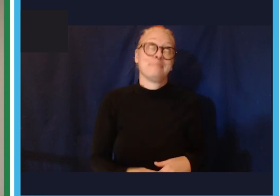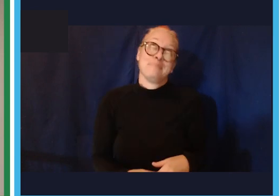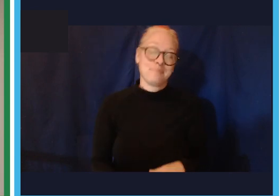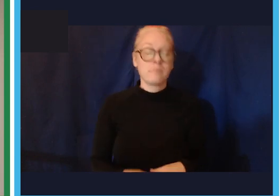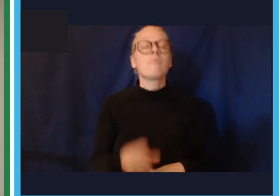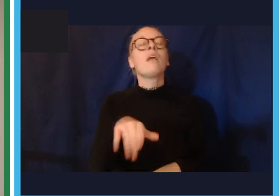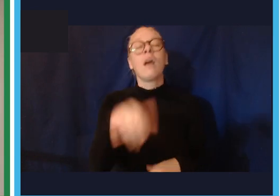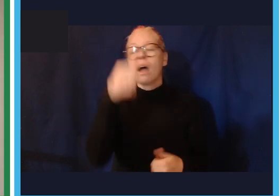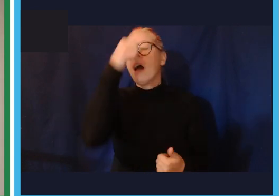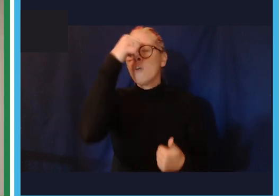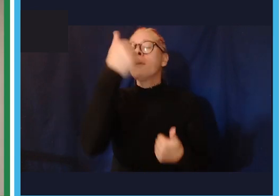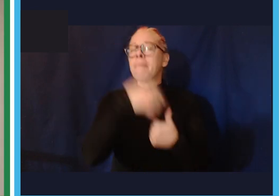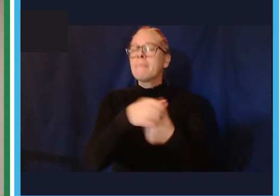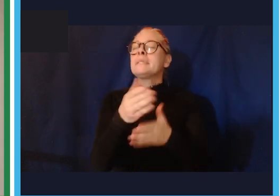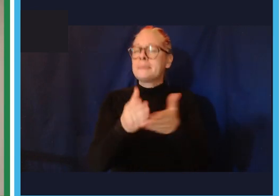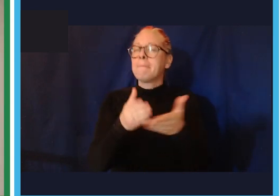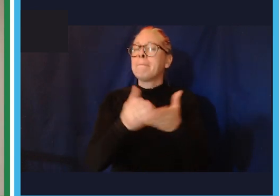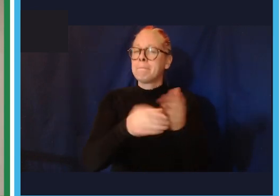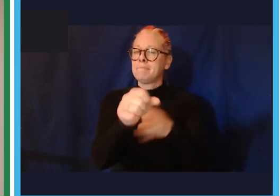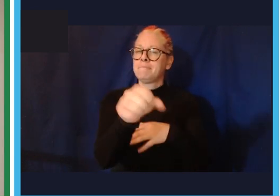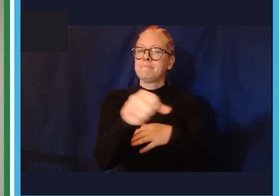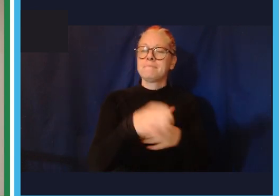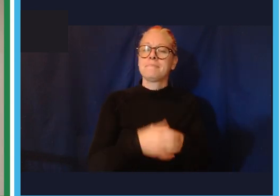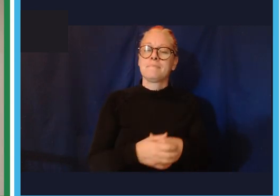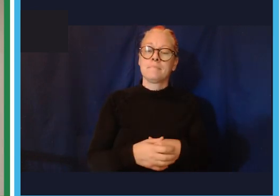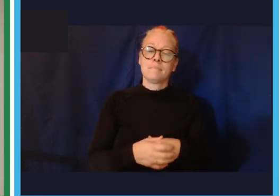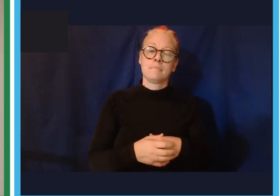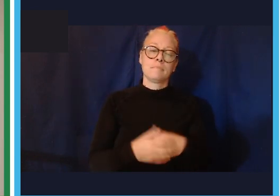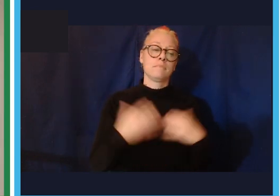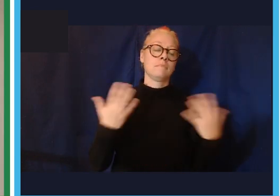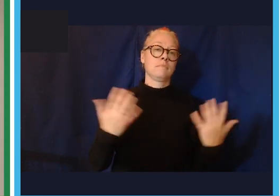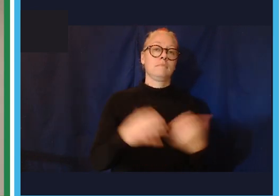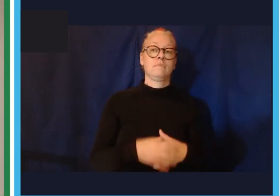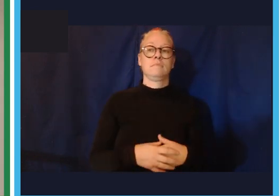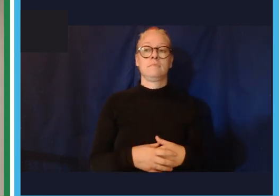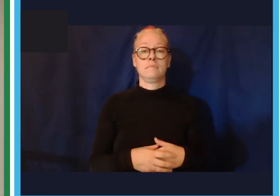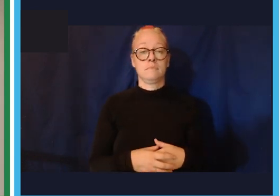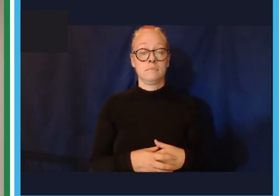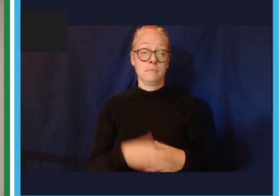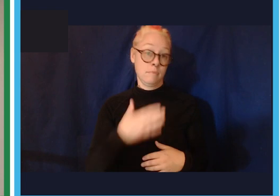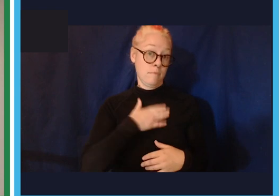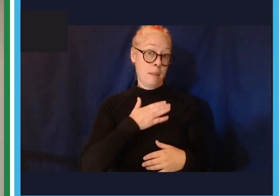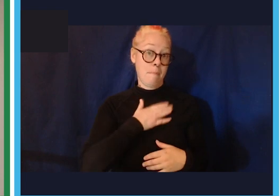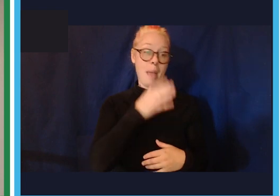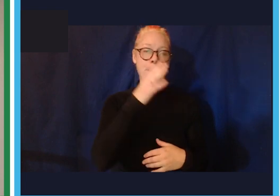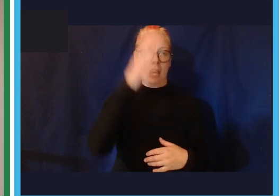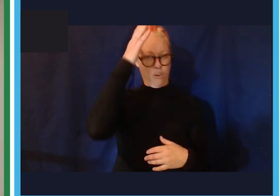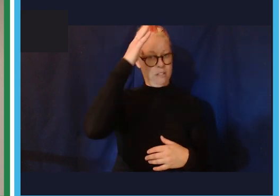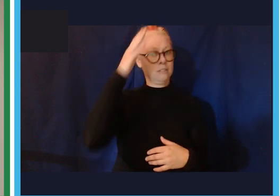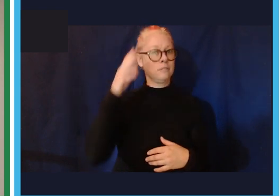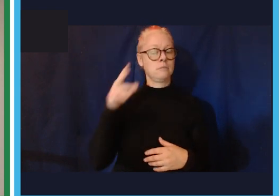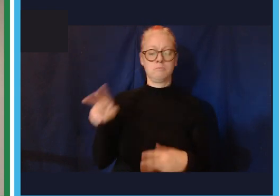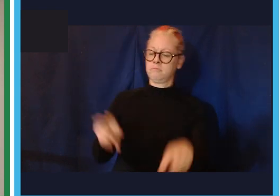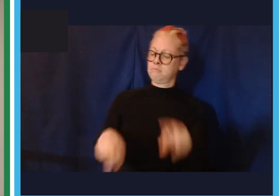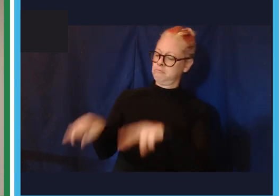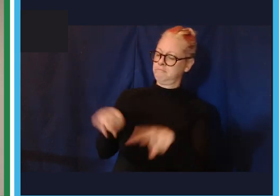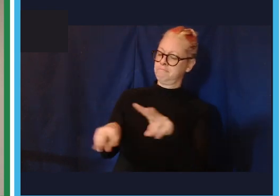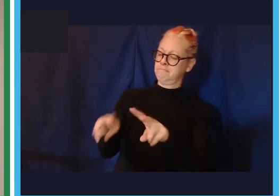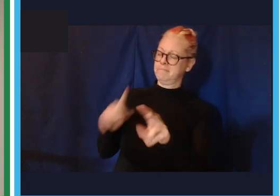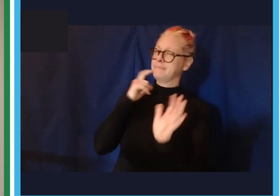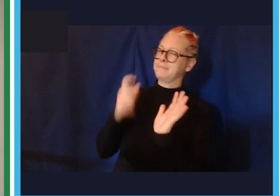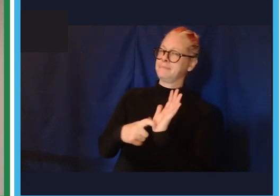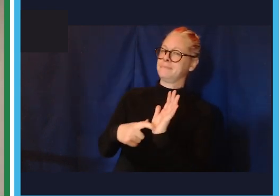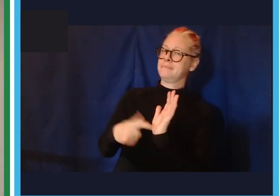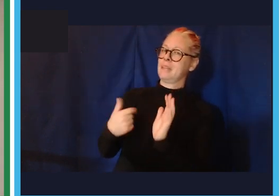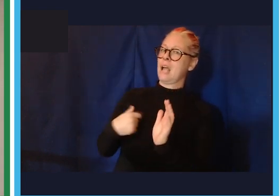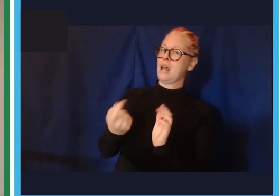that I was maybe having, some tics earlier on, and generally maybe it's changed